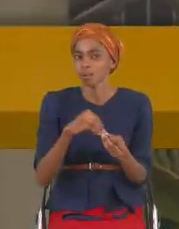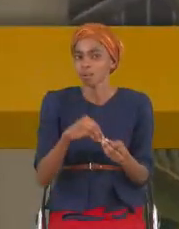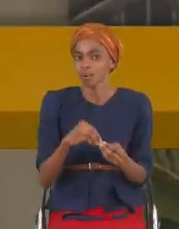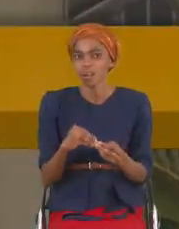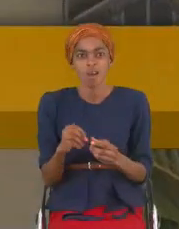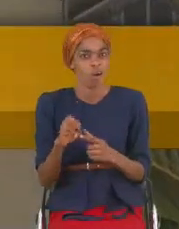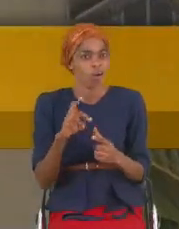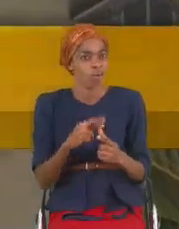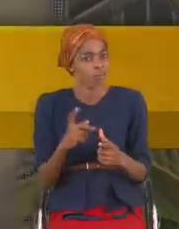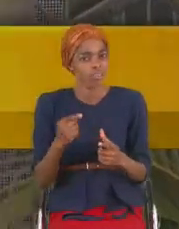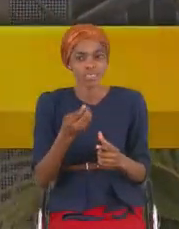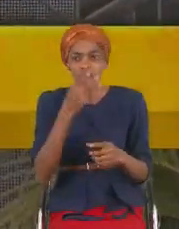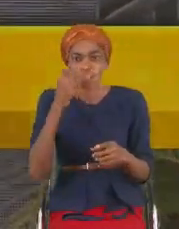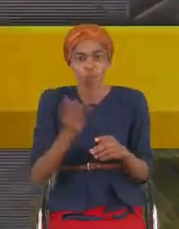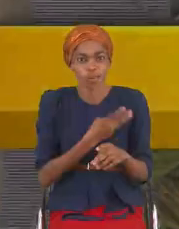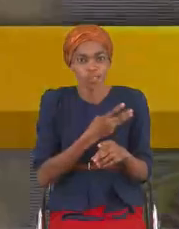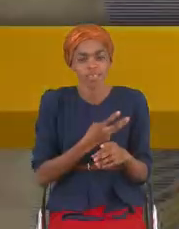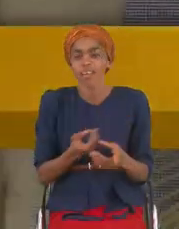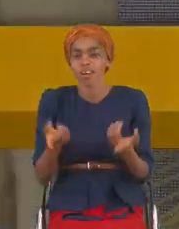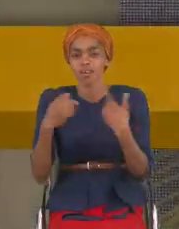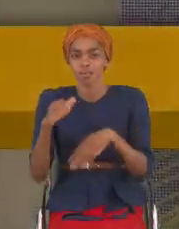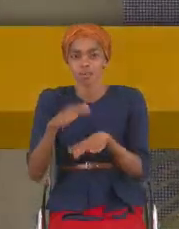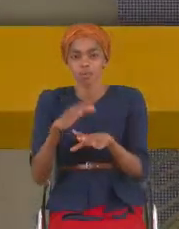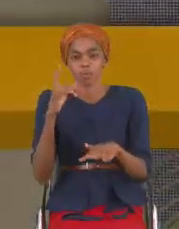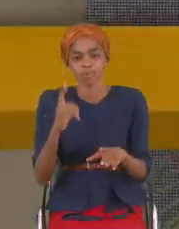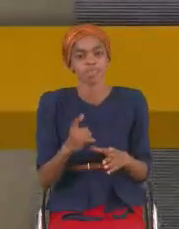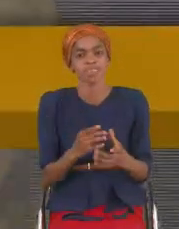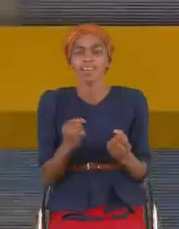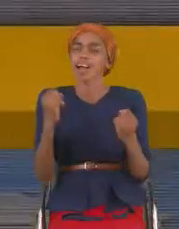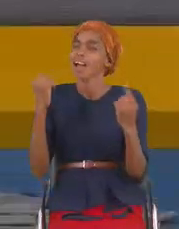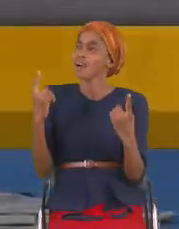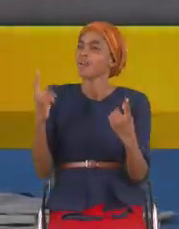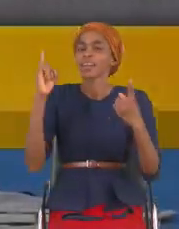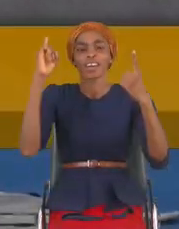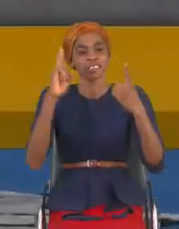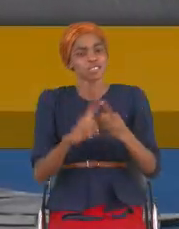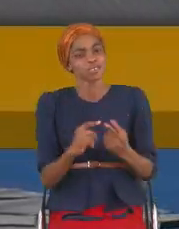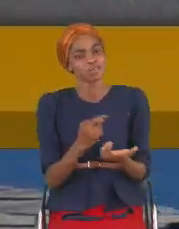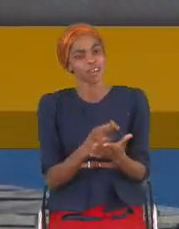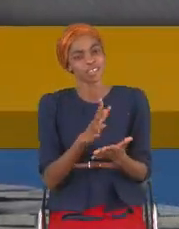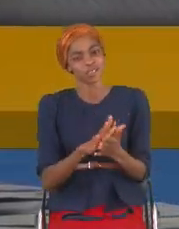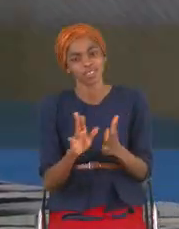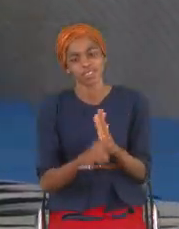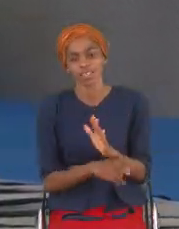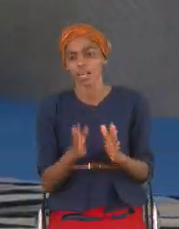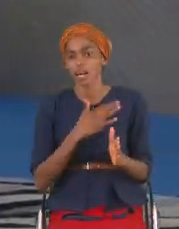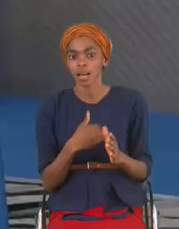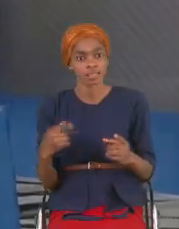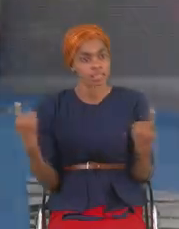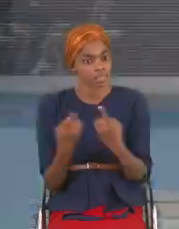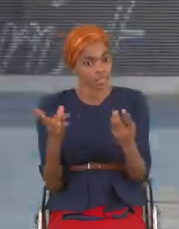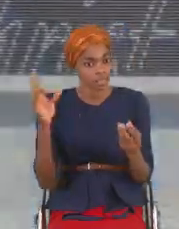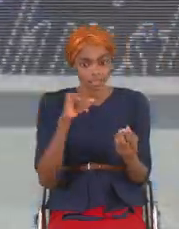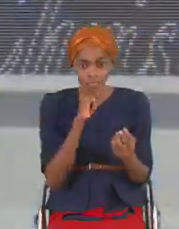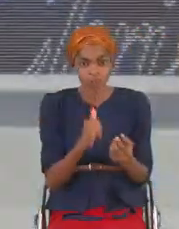come on thee. Awake to righteousness and sin not. How does